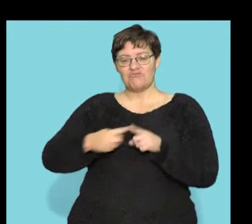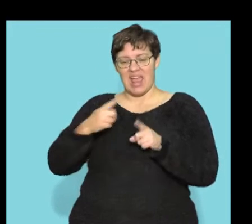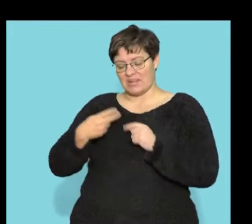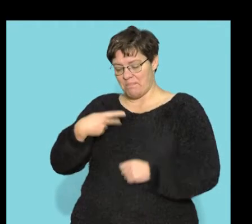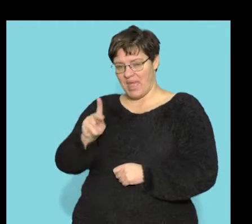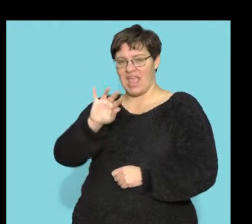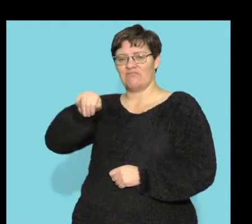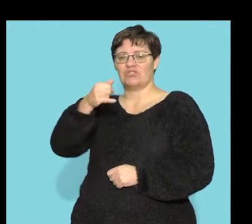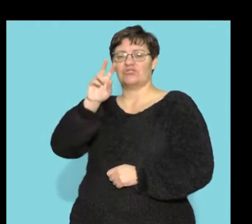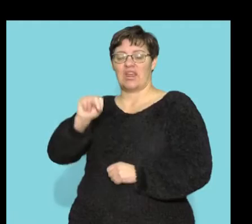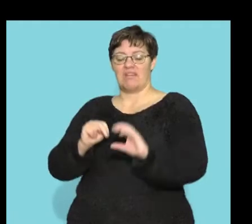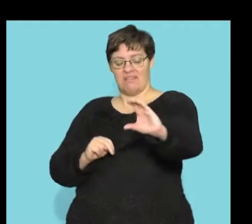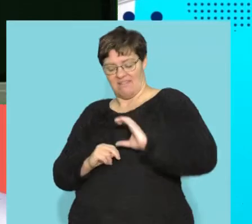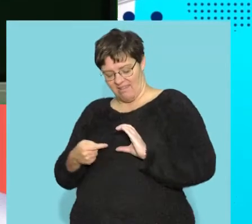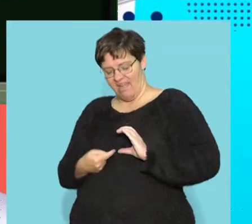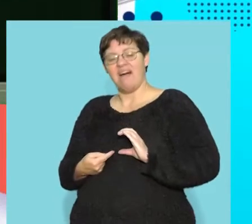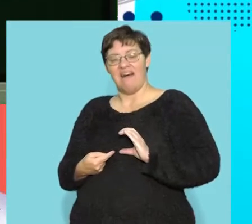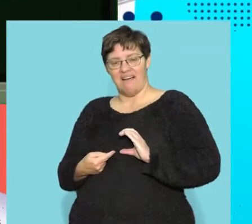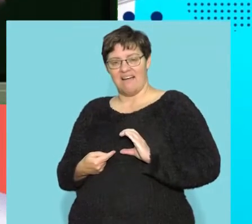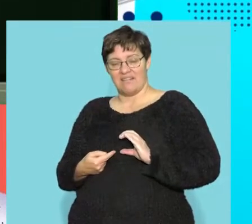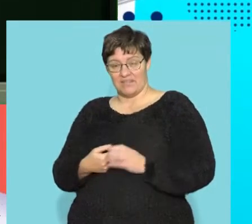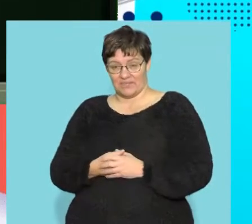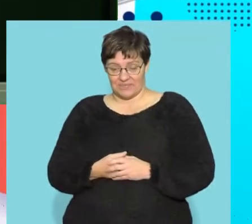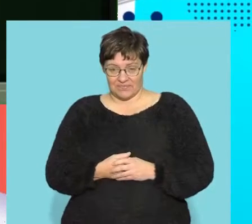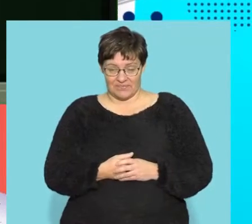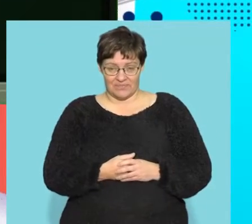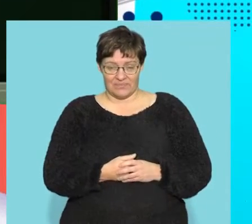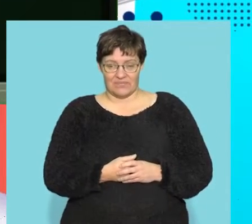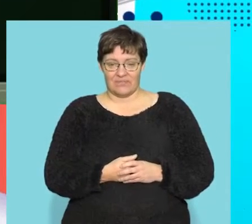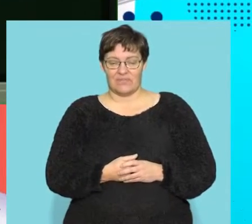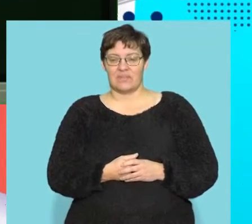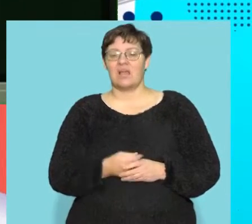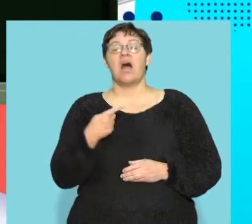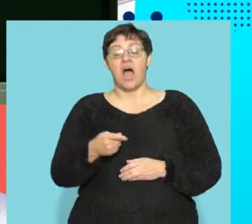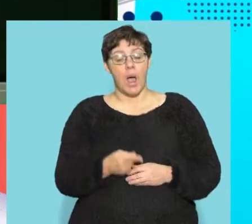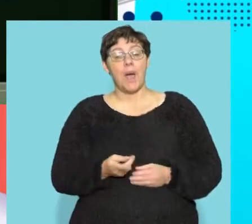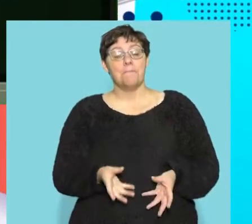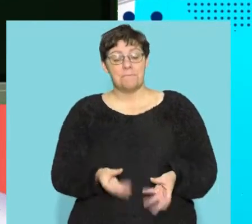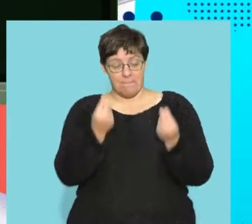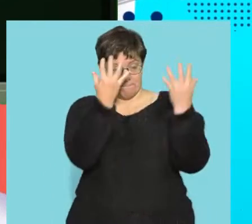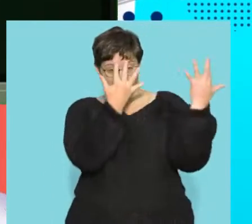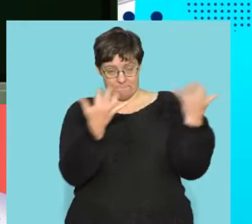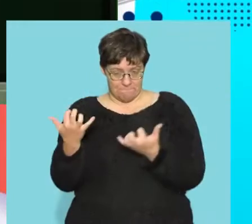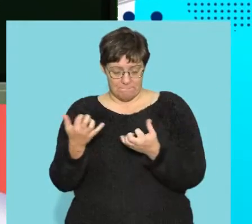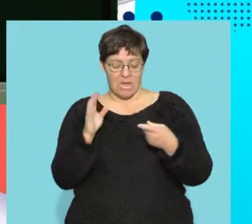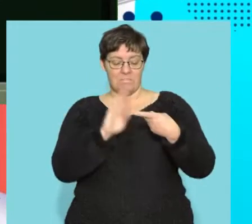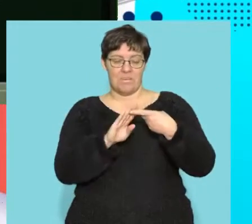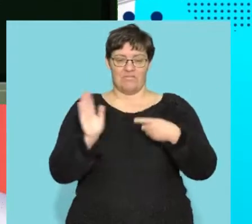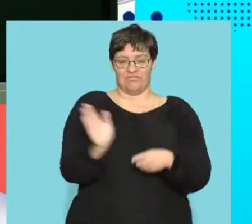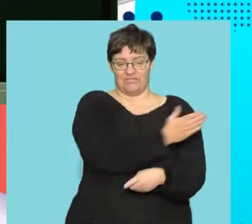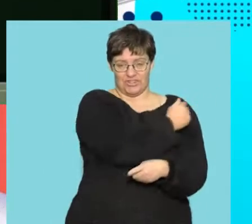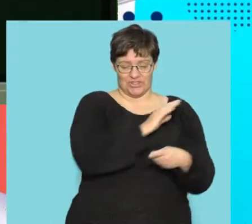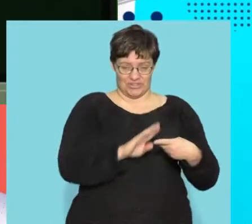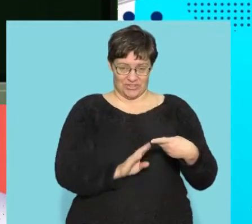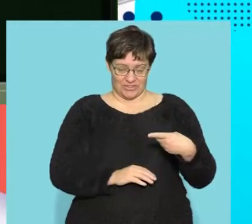of the rental that you received in January. Right. Once you're done with the calculation, that's the first